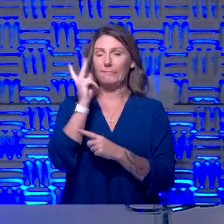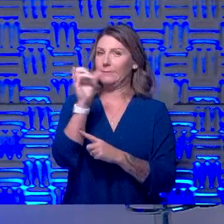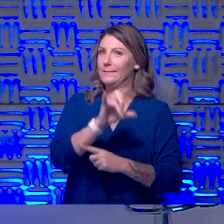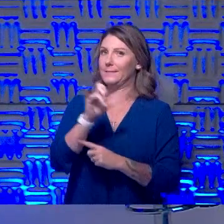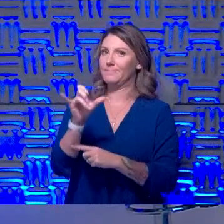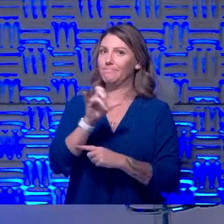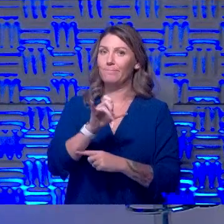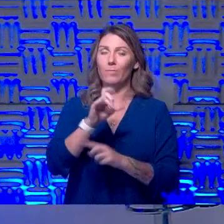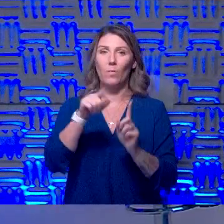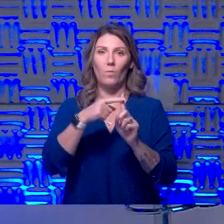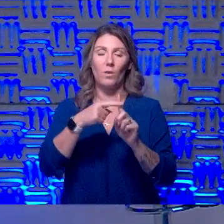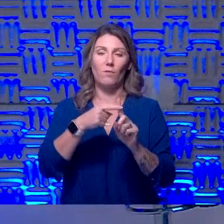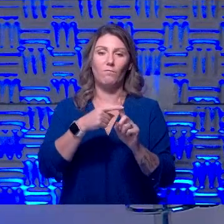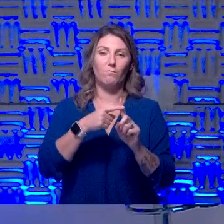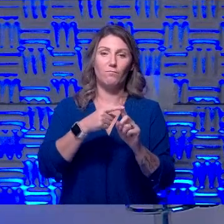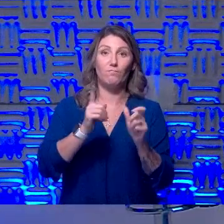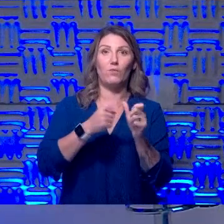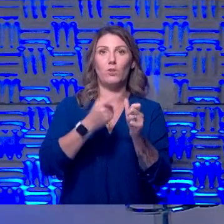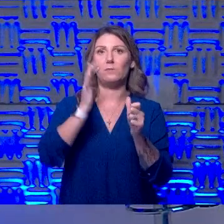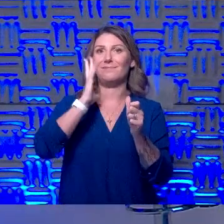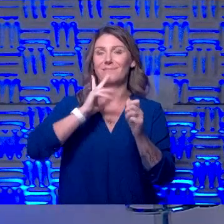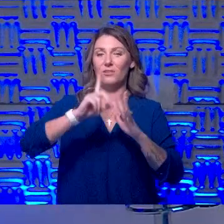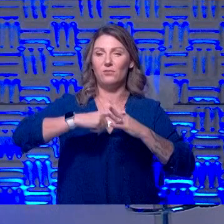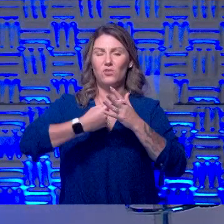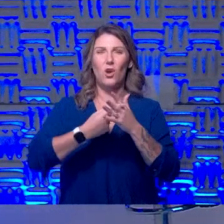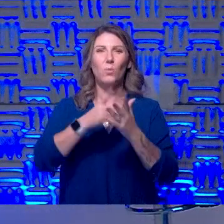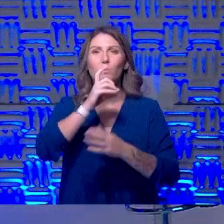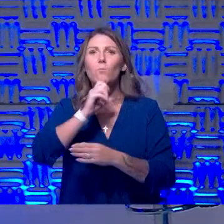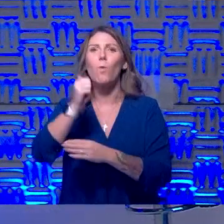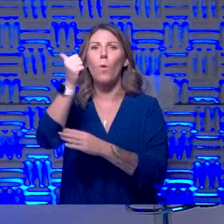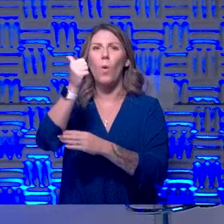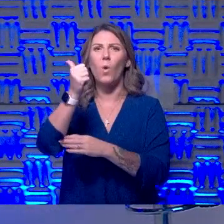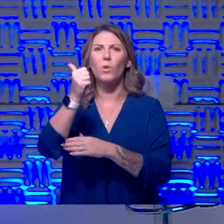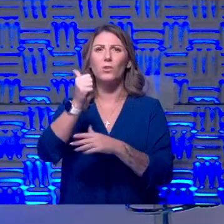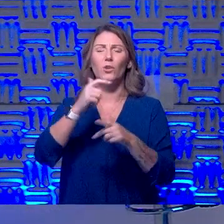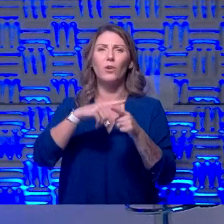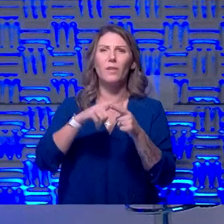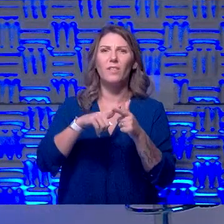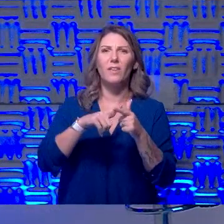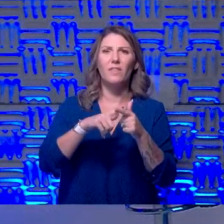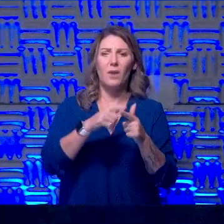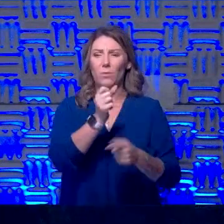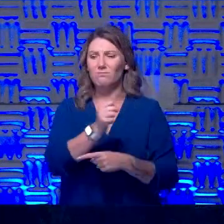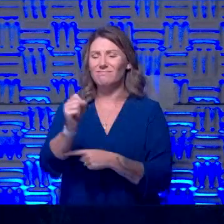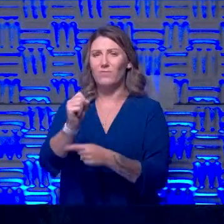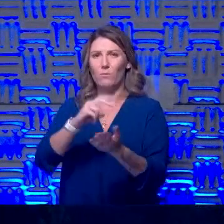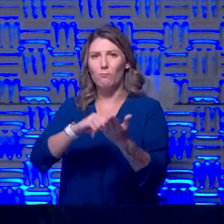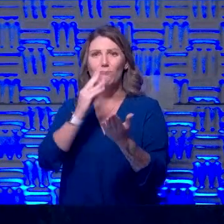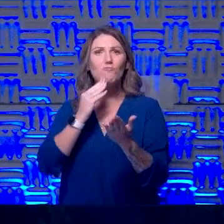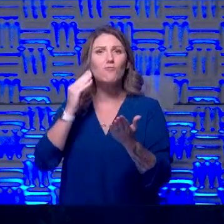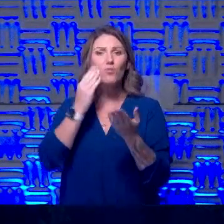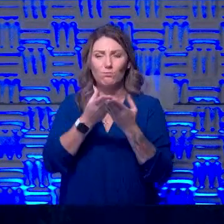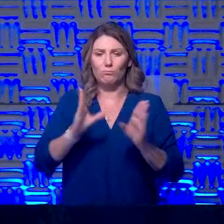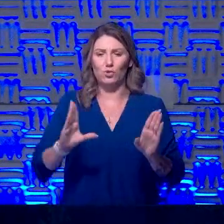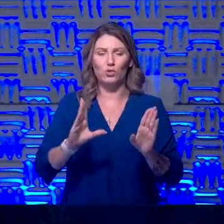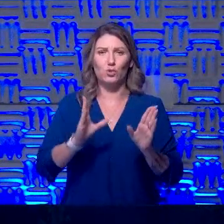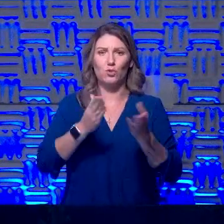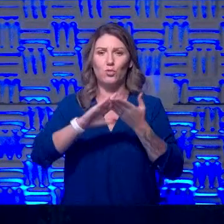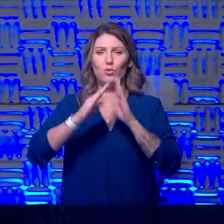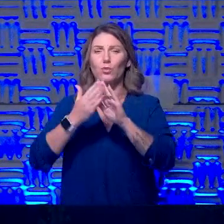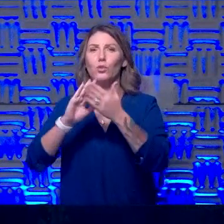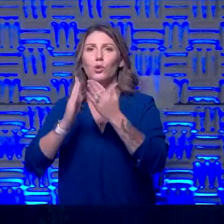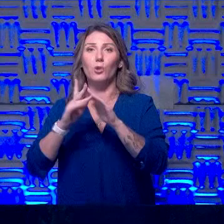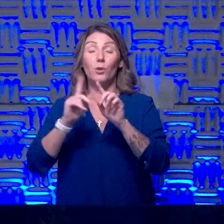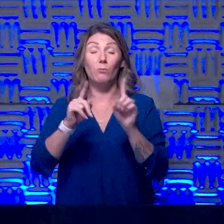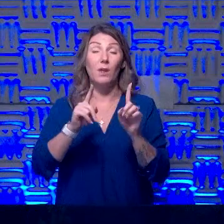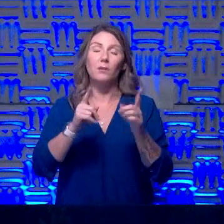You know, when we first started this, a lot of older folks that's kind of moved out of the nursing homes into the general community. I think it's still in nursing homes, but really the